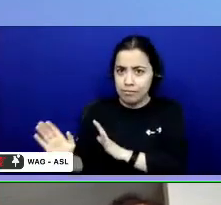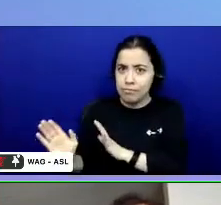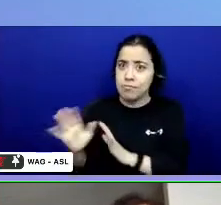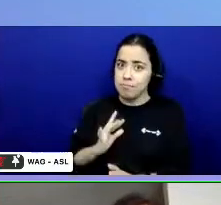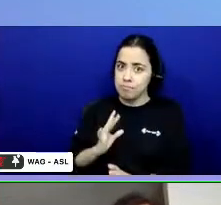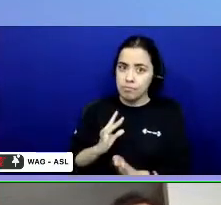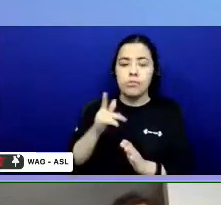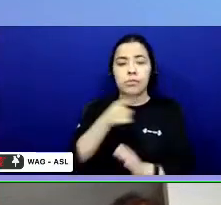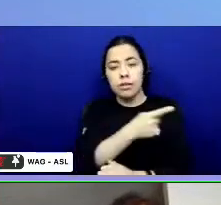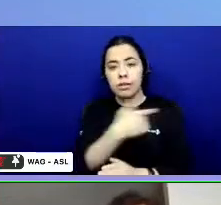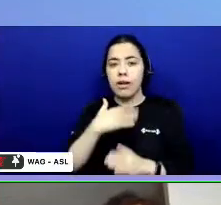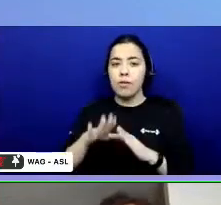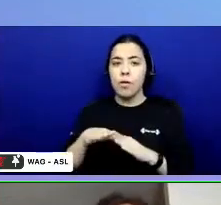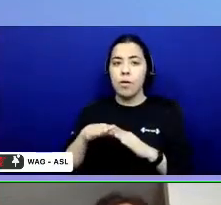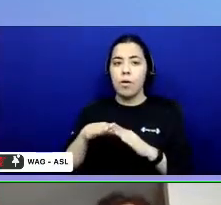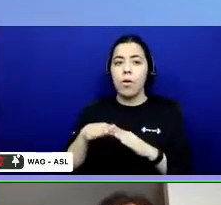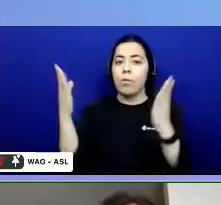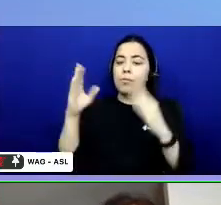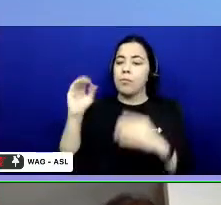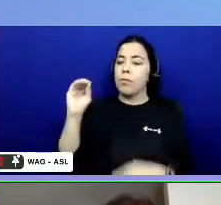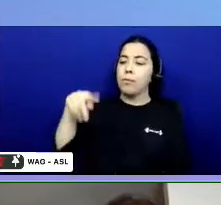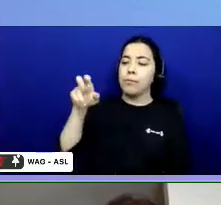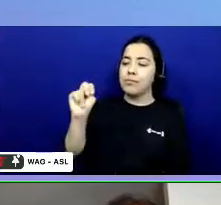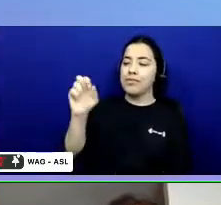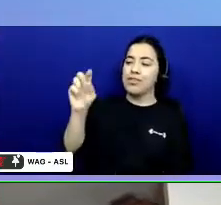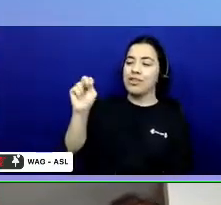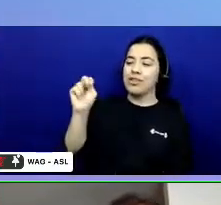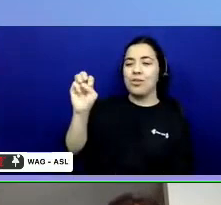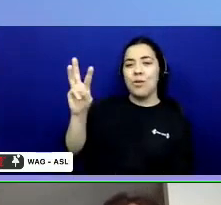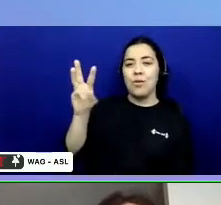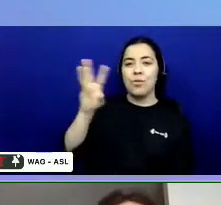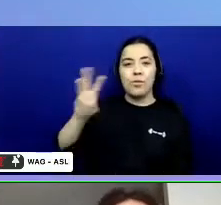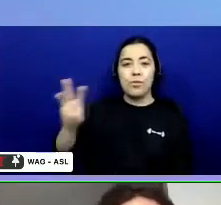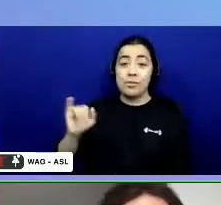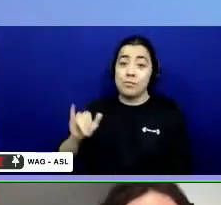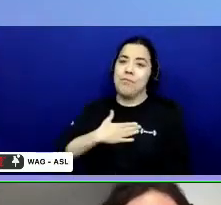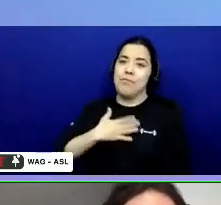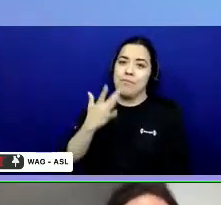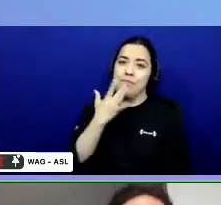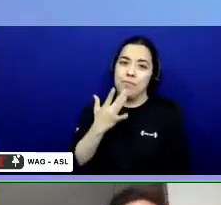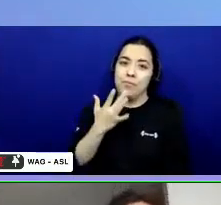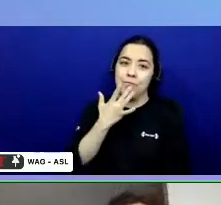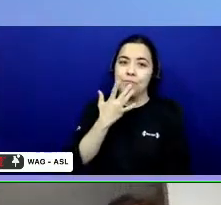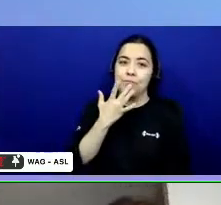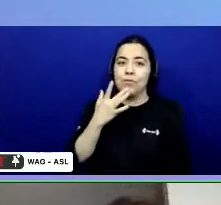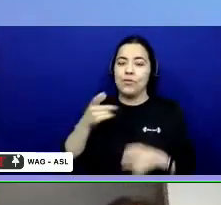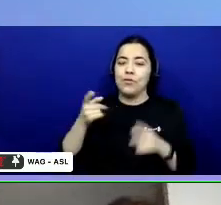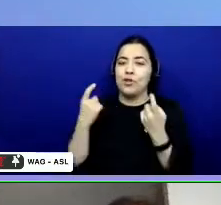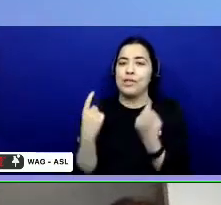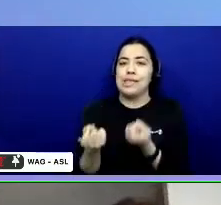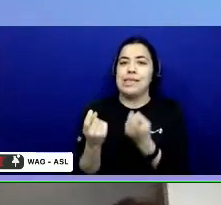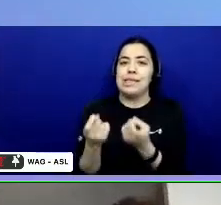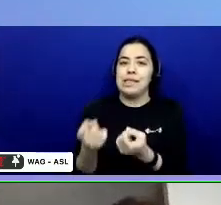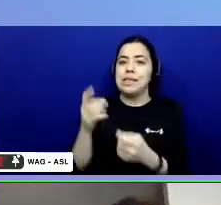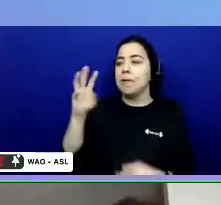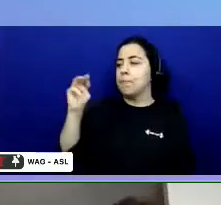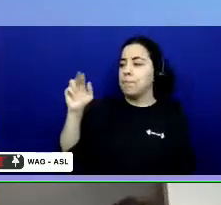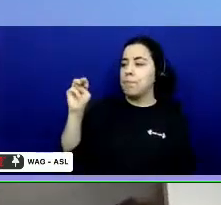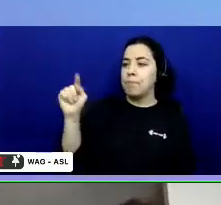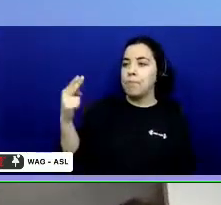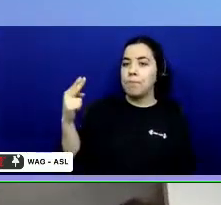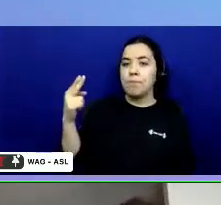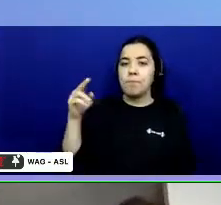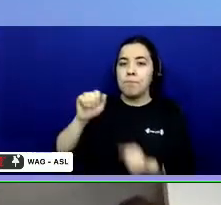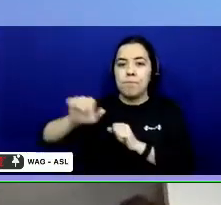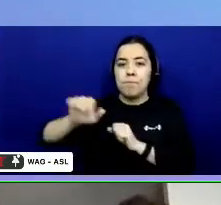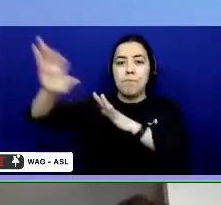the Open Snow website for my personal favorite ski mountain, Mammoth Mountain. And of note on this web page is that we